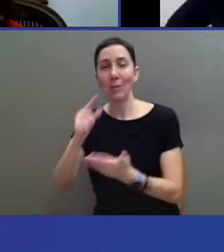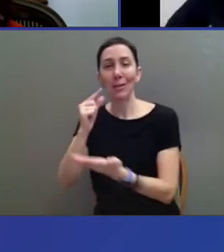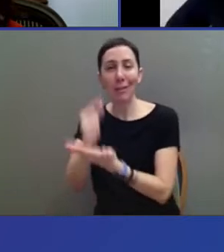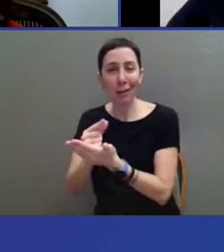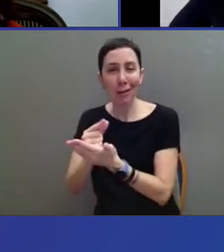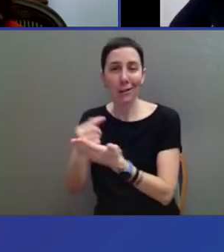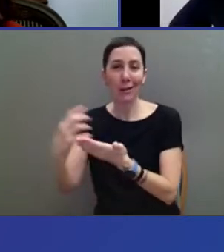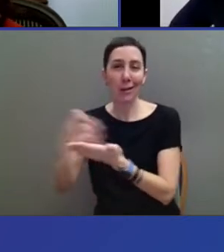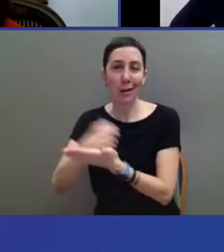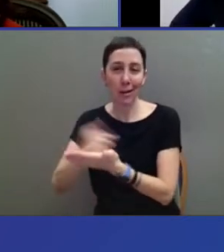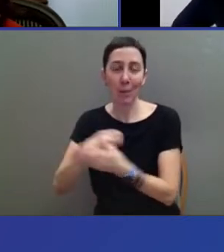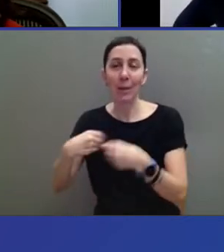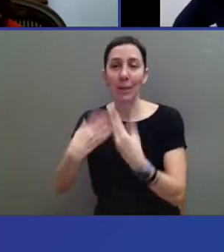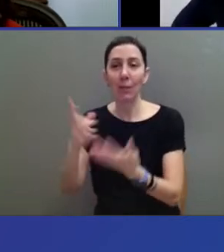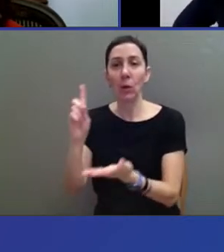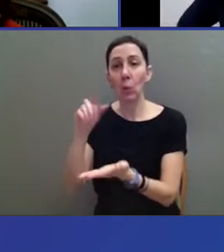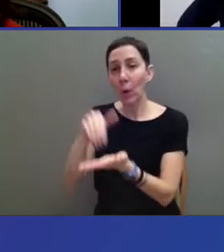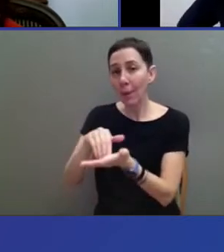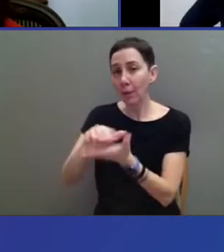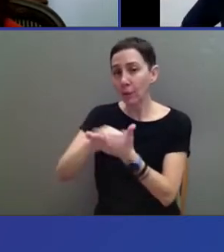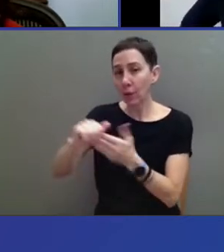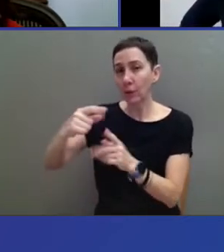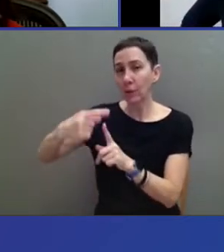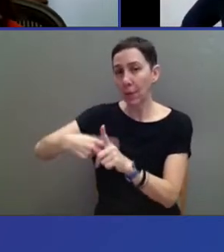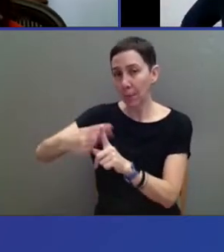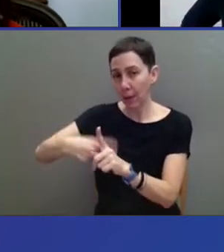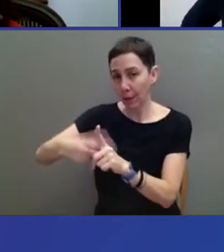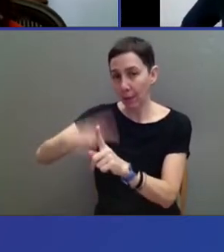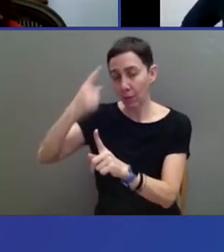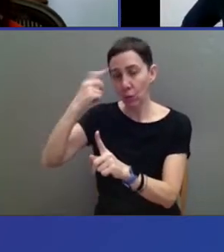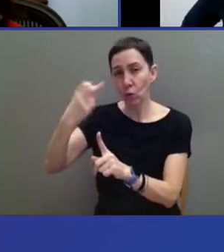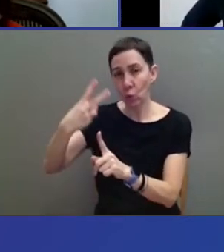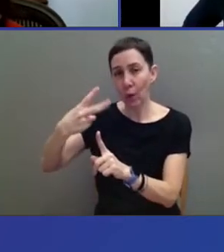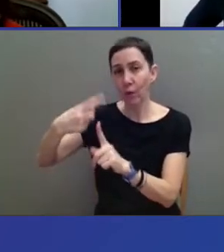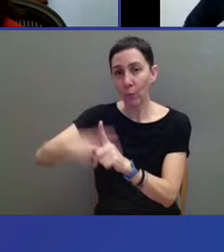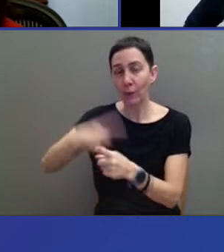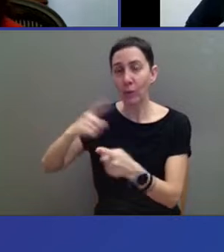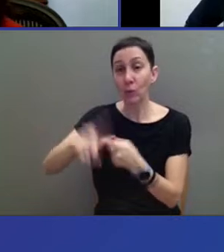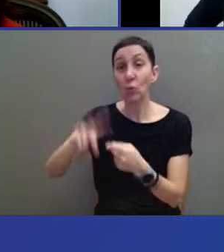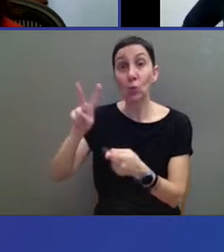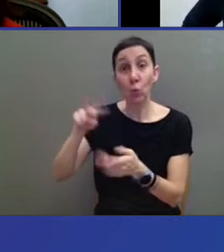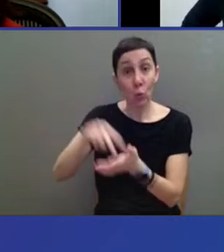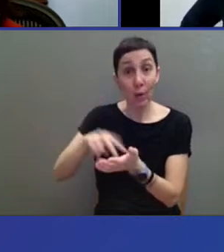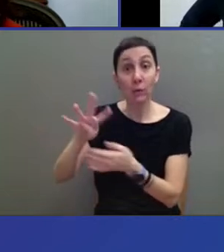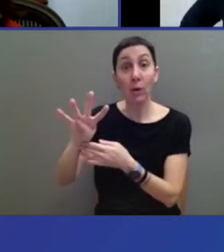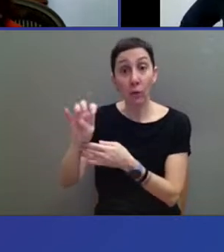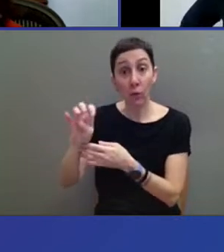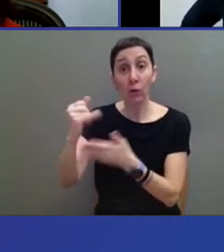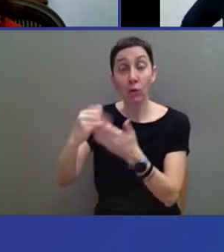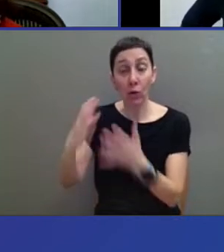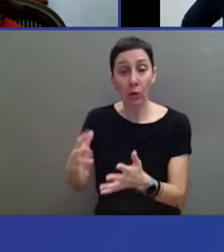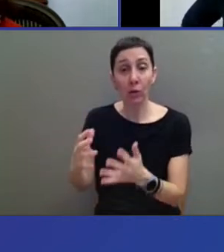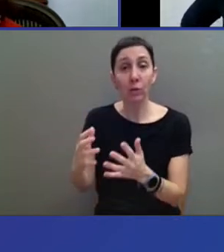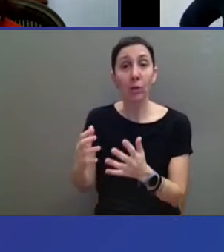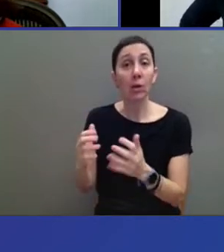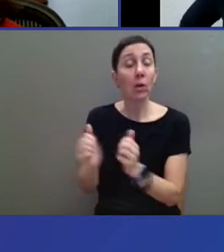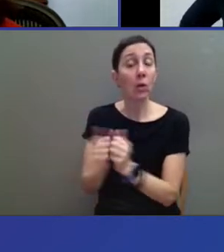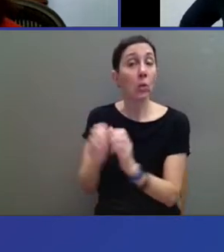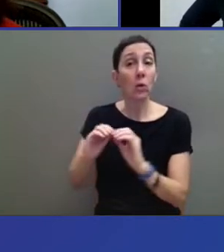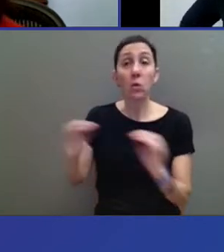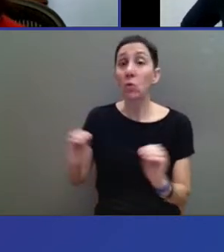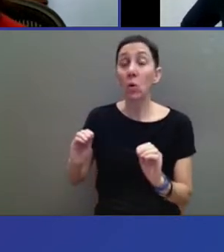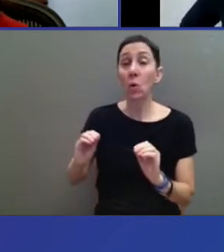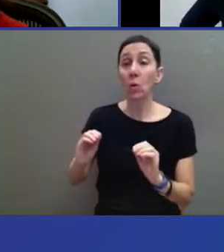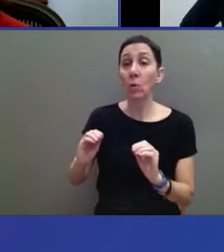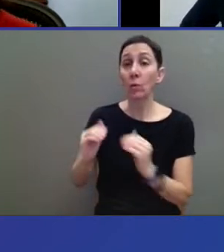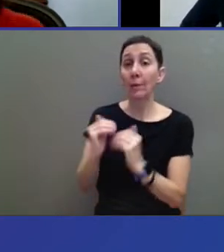provide $1,000 a month for 12 months to 2,400 artists, no questions asked. And this is